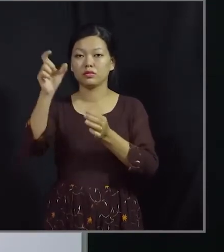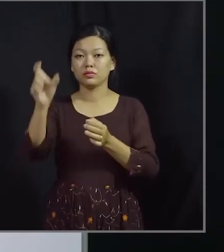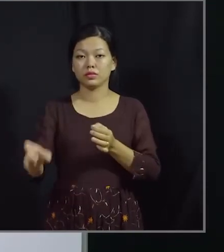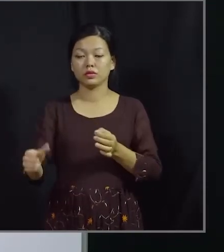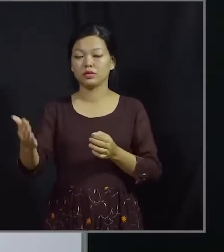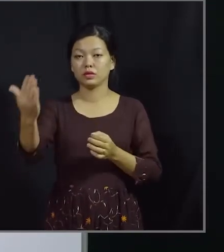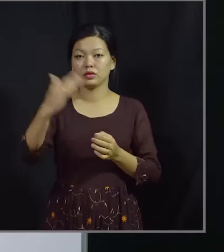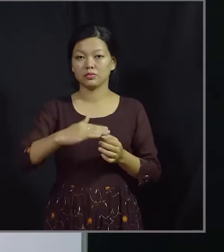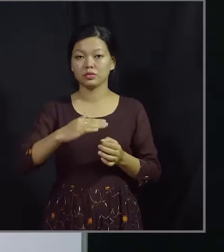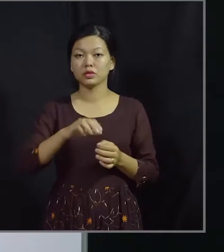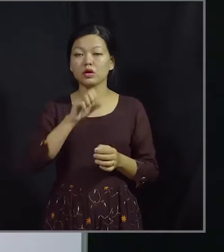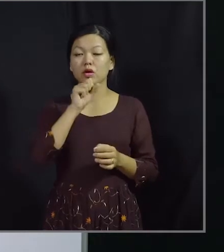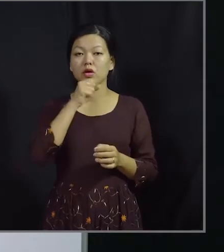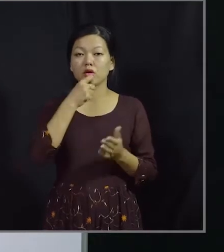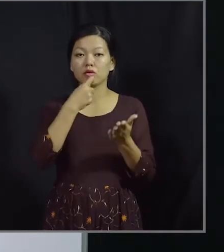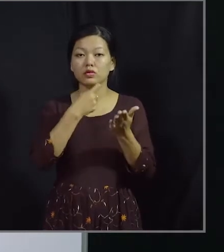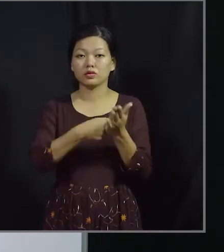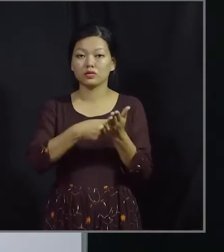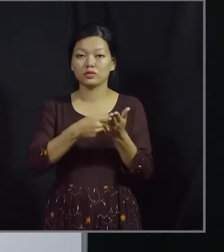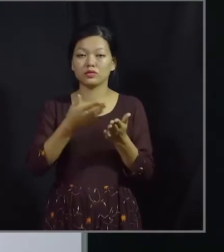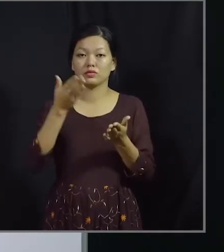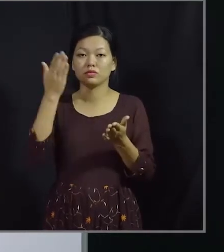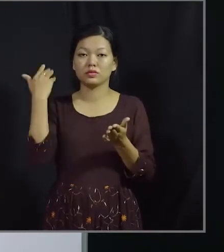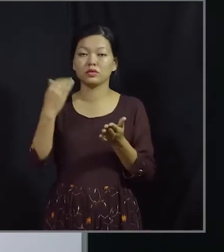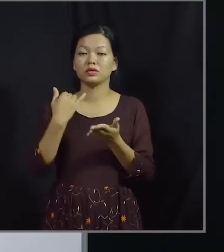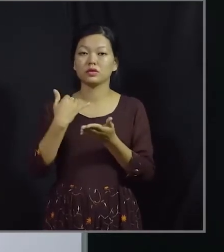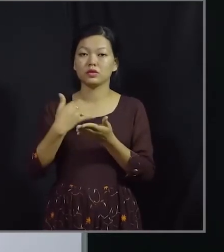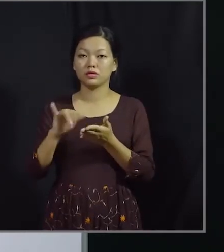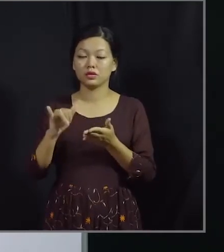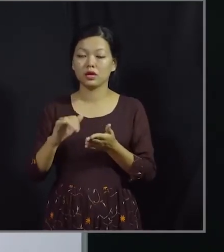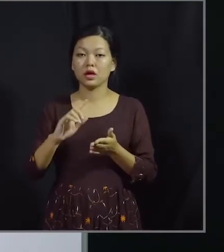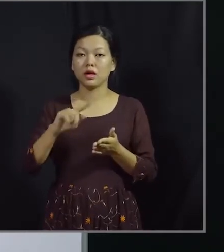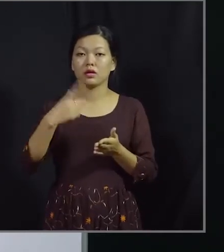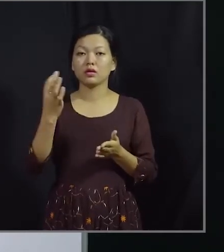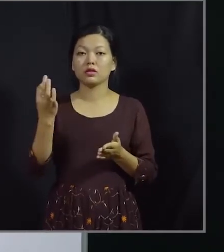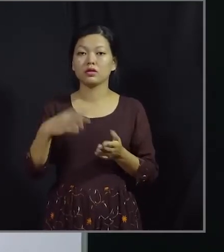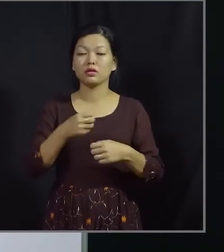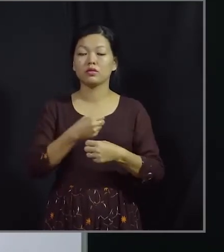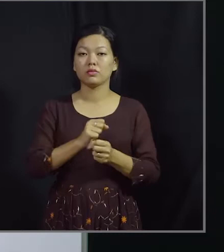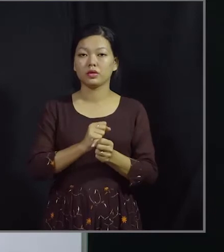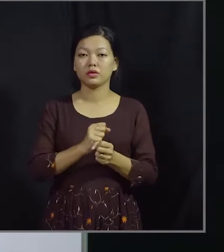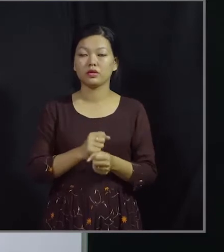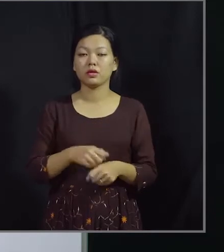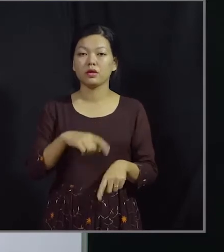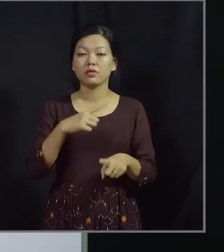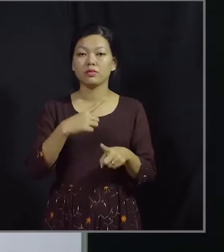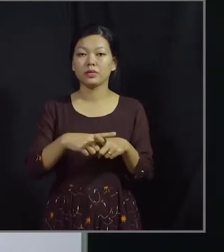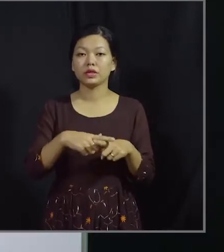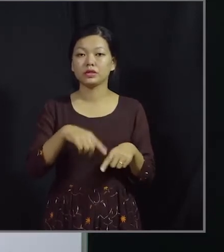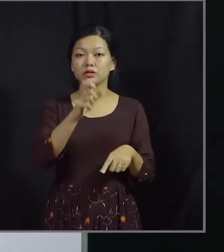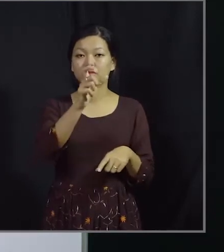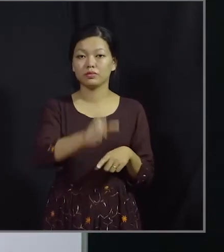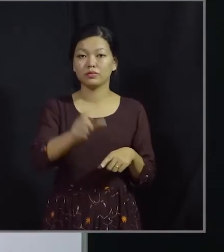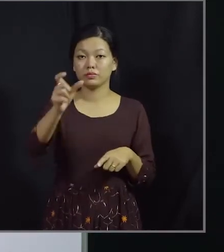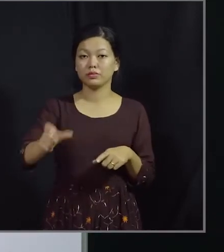end. But the partnership firm still continues carrying on their business activities.